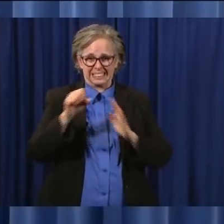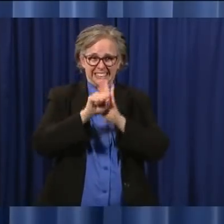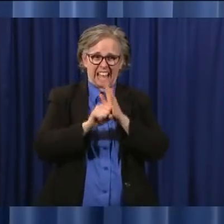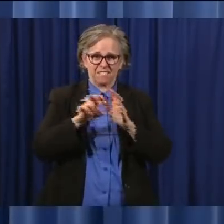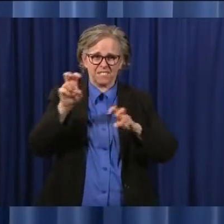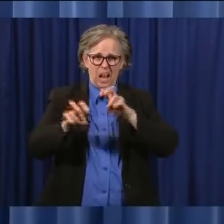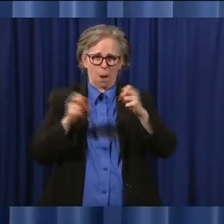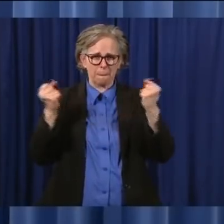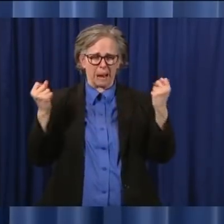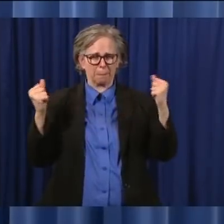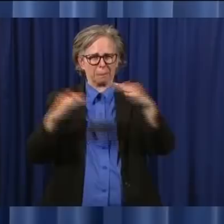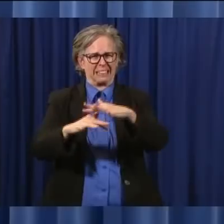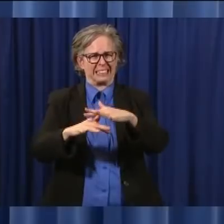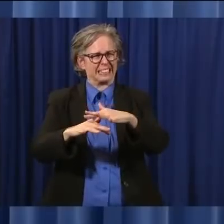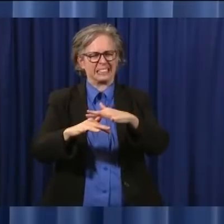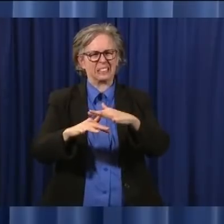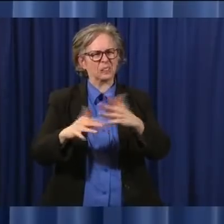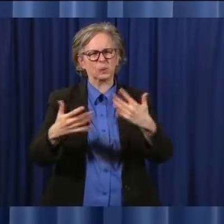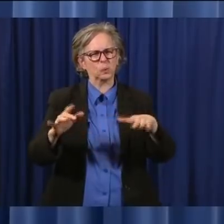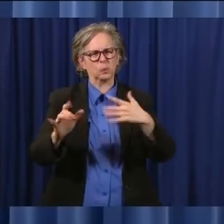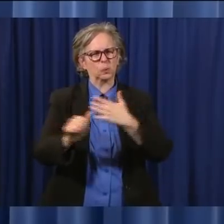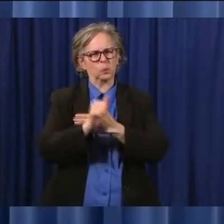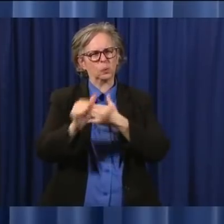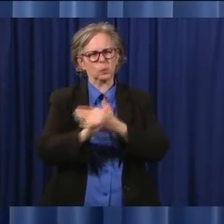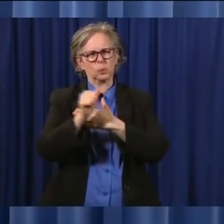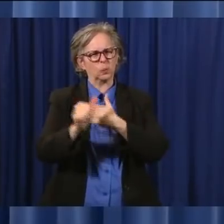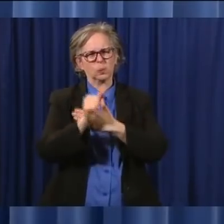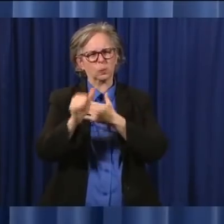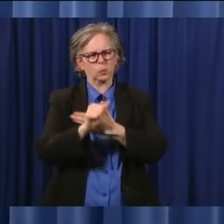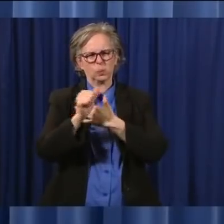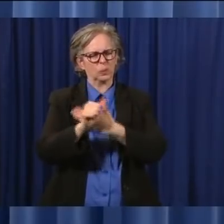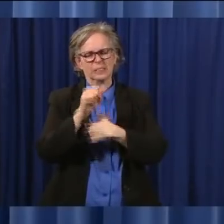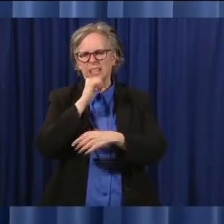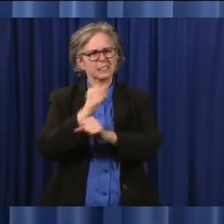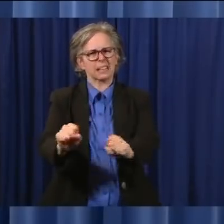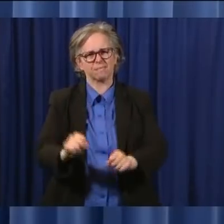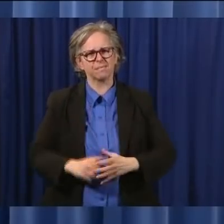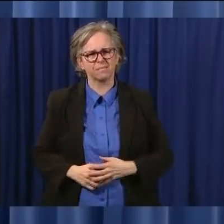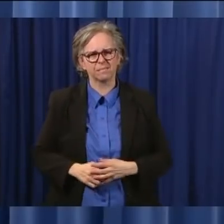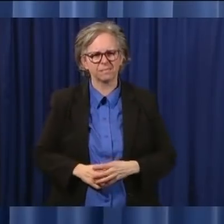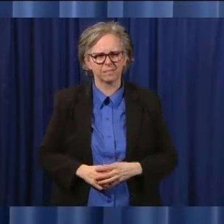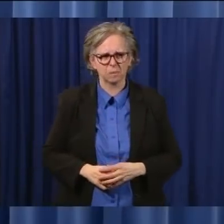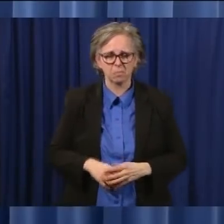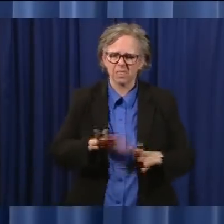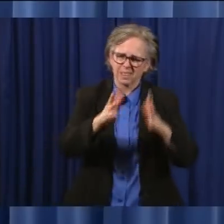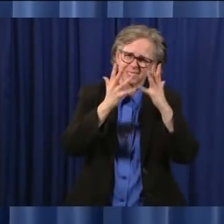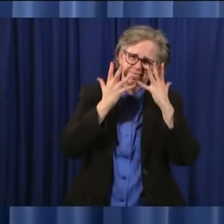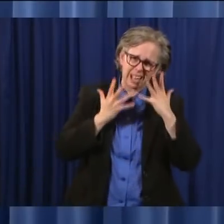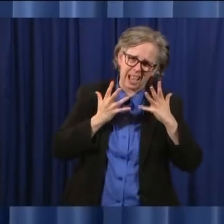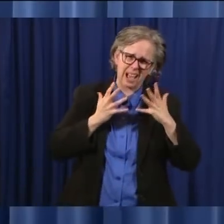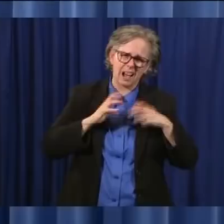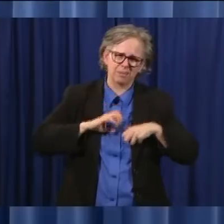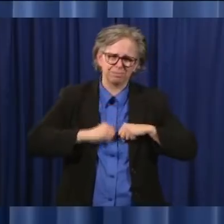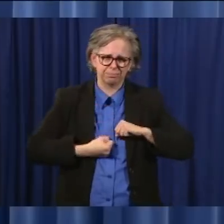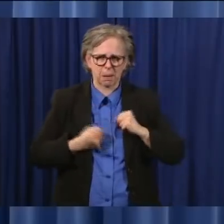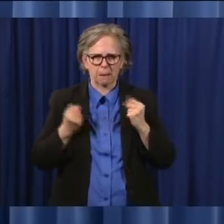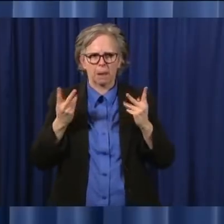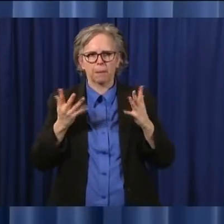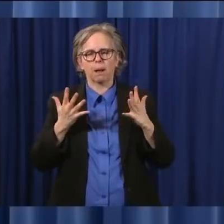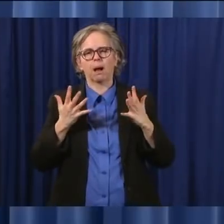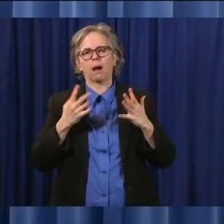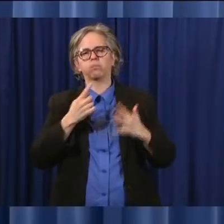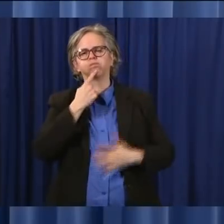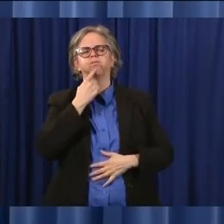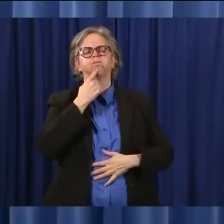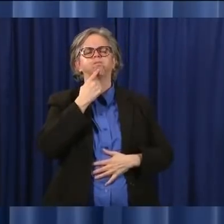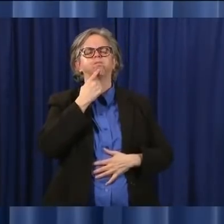together. Just probably didn't work, but it is certainly a sad day. I know how many people love to go to the state fair. I